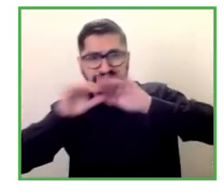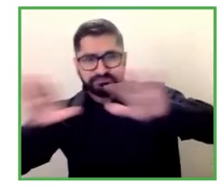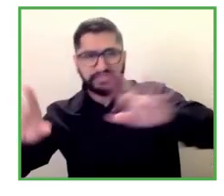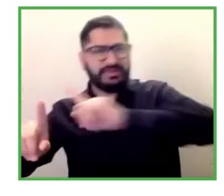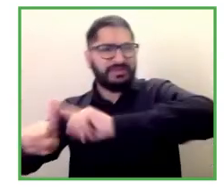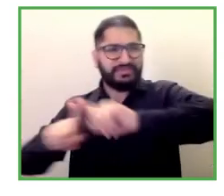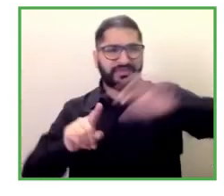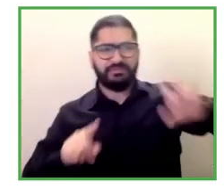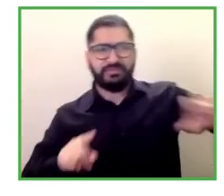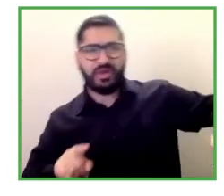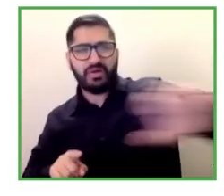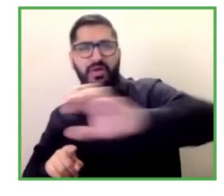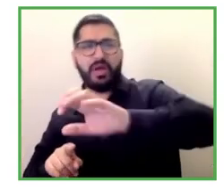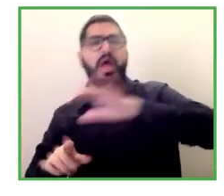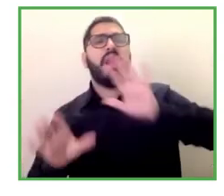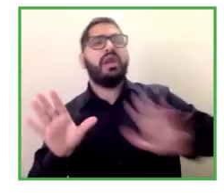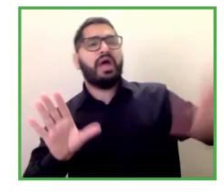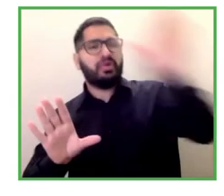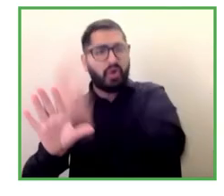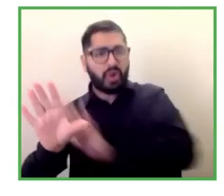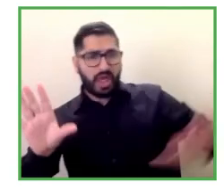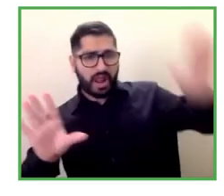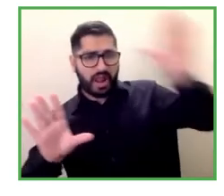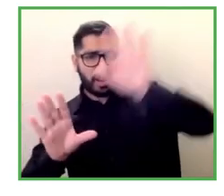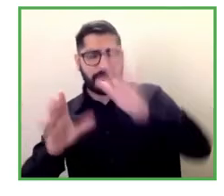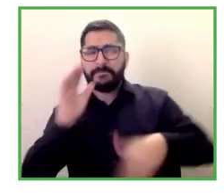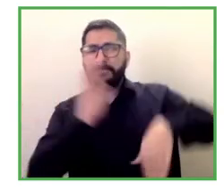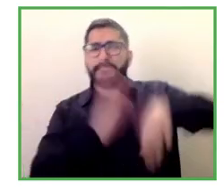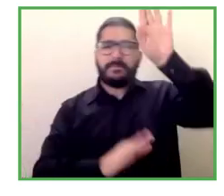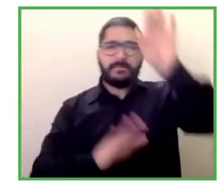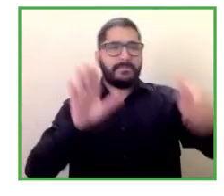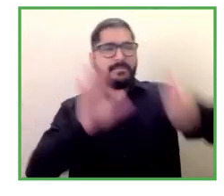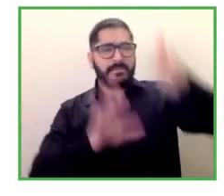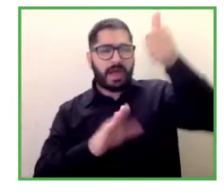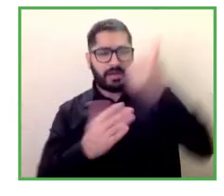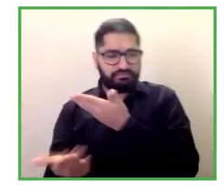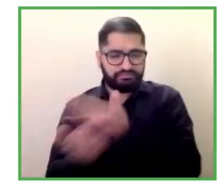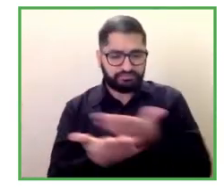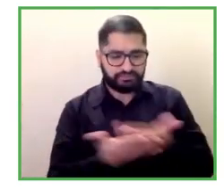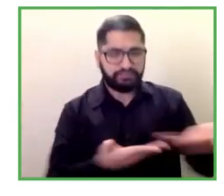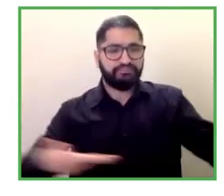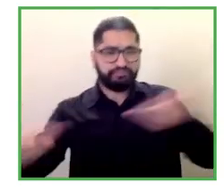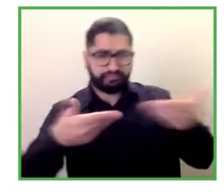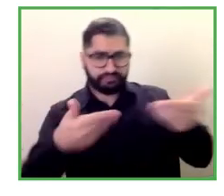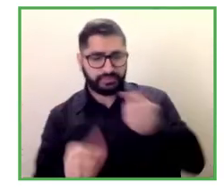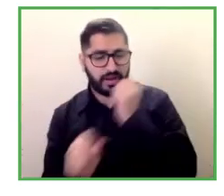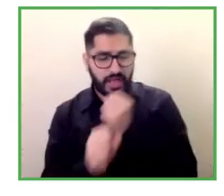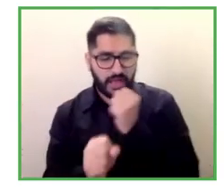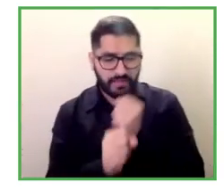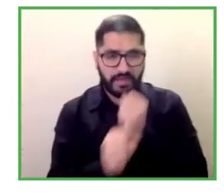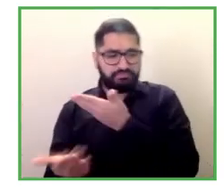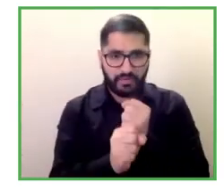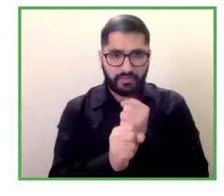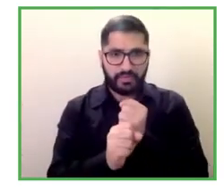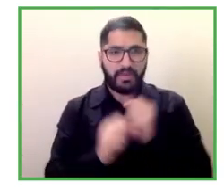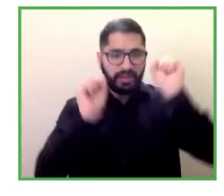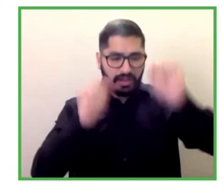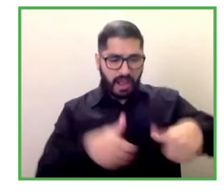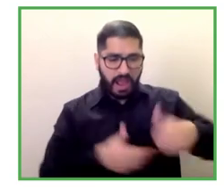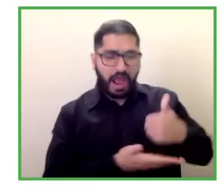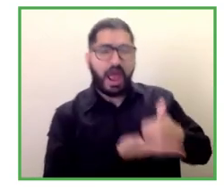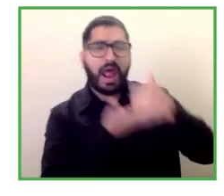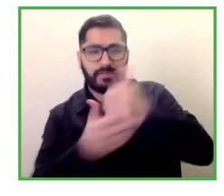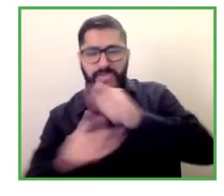states for policy assistance, just about 60% was related to laying